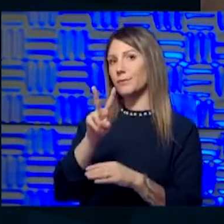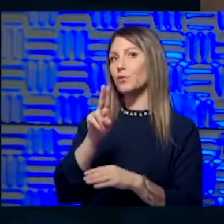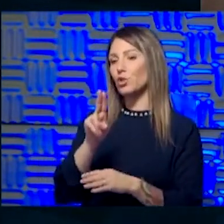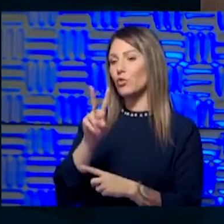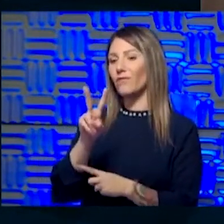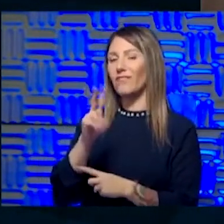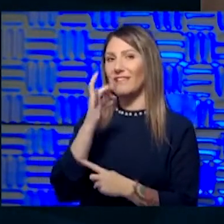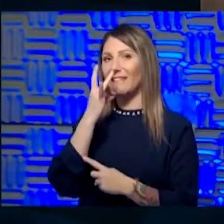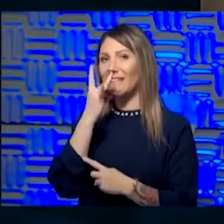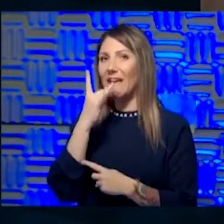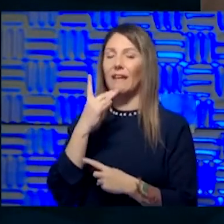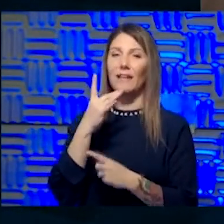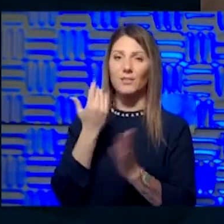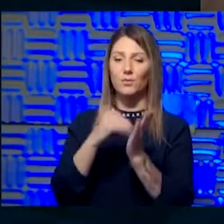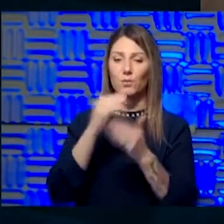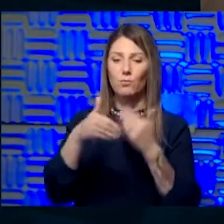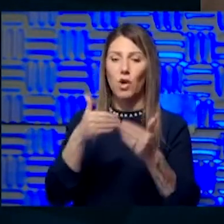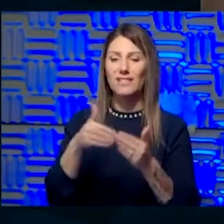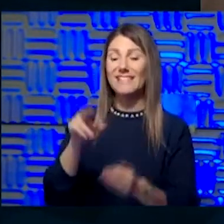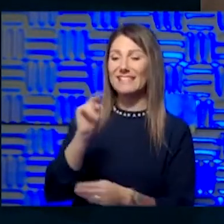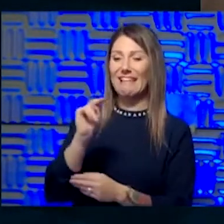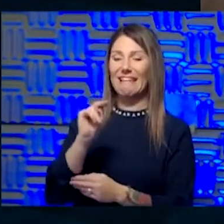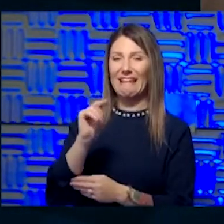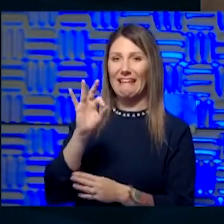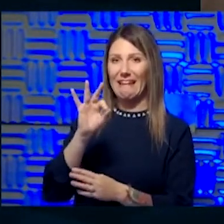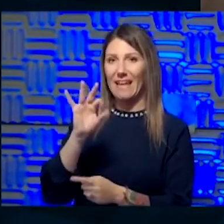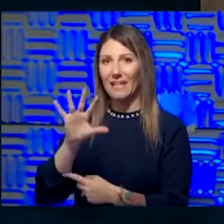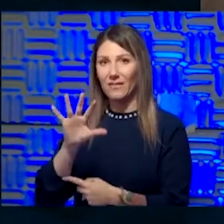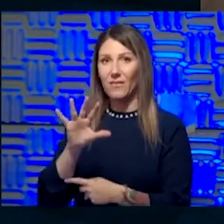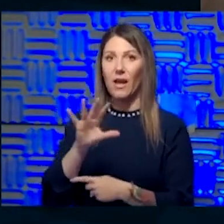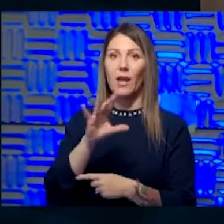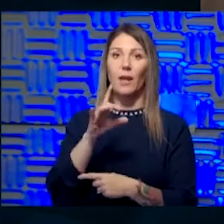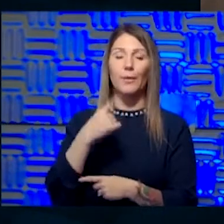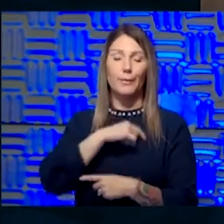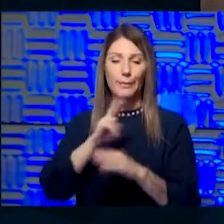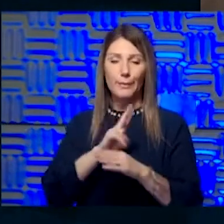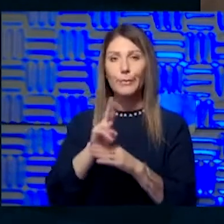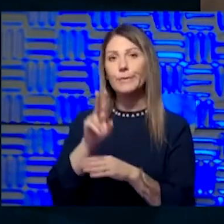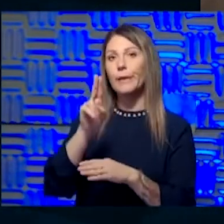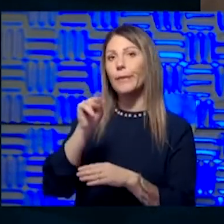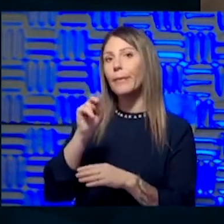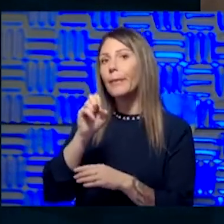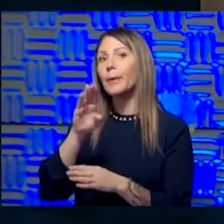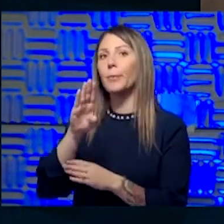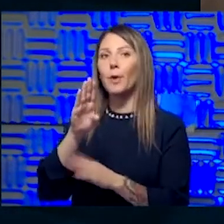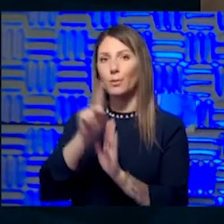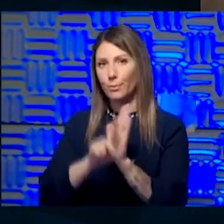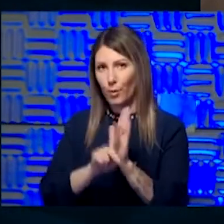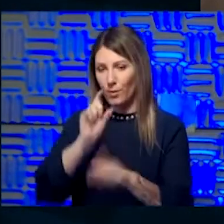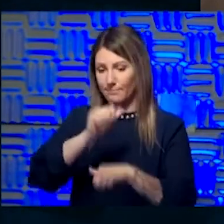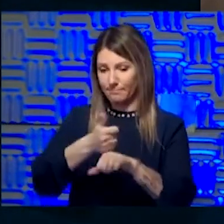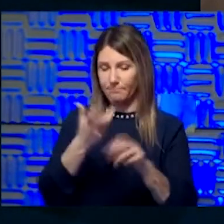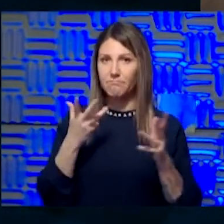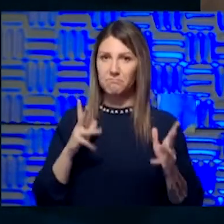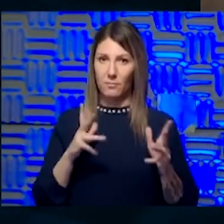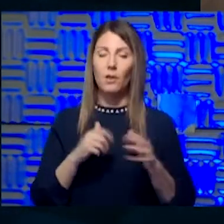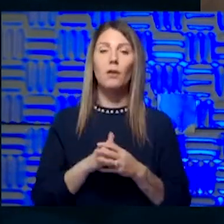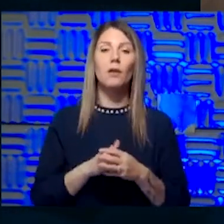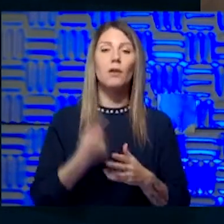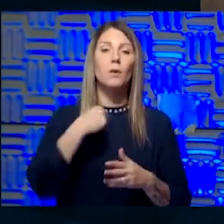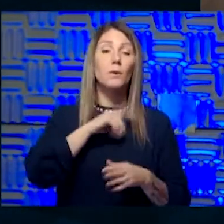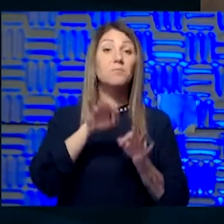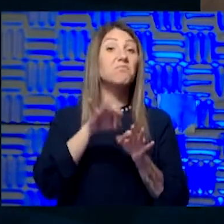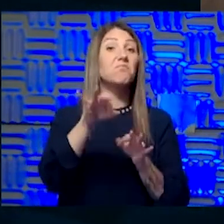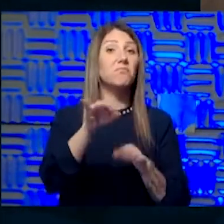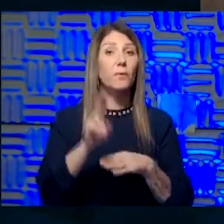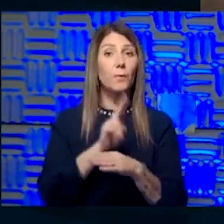reprocess our N95s. We're using the Nebraska protocol, and it's we've been able to extend our